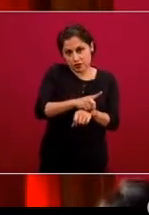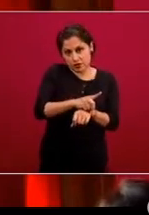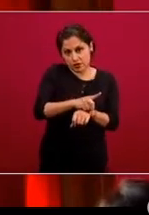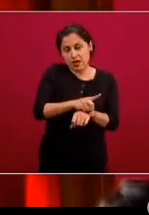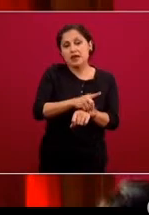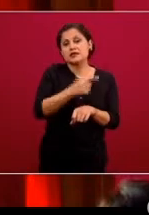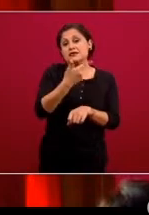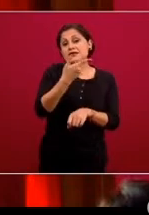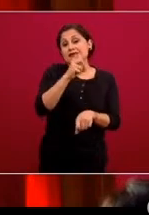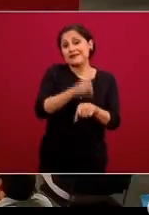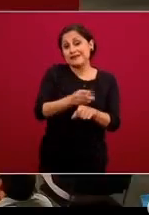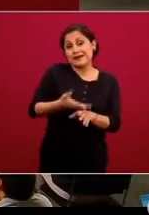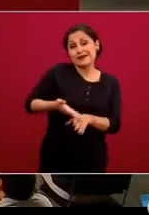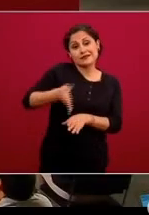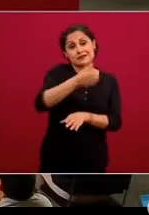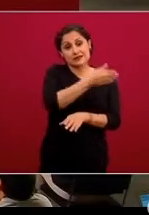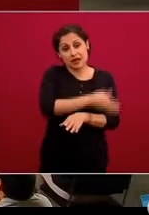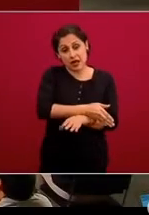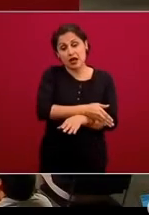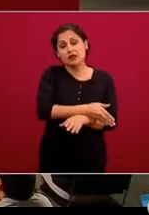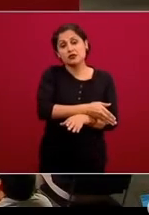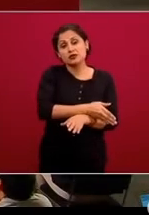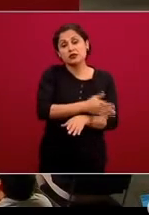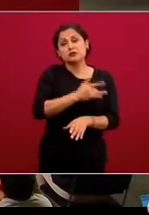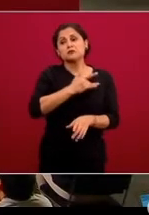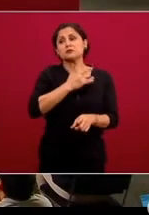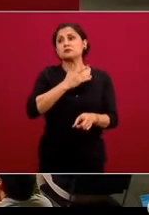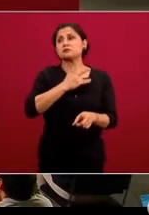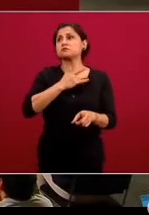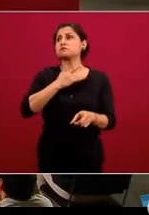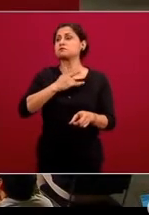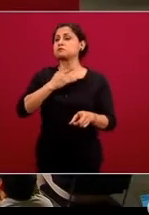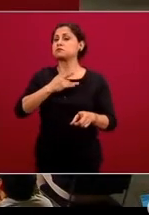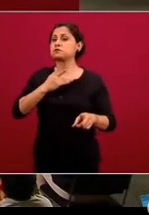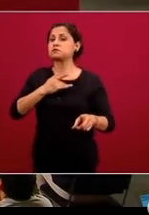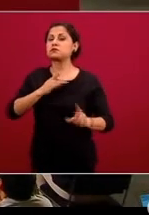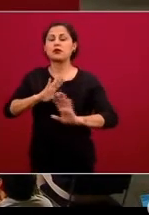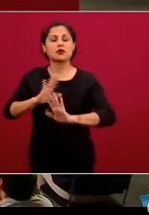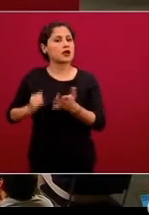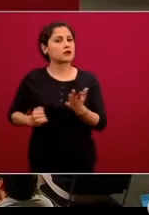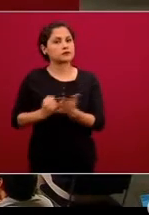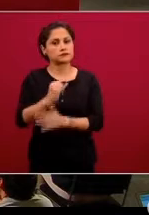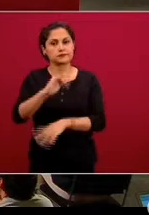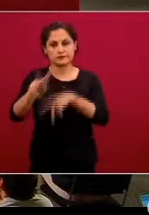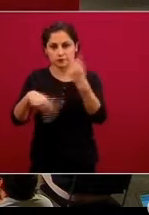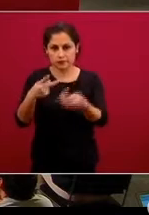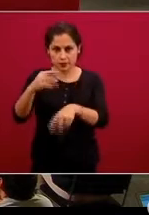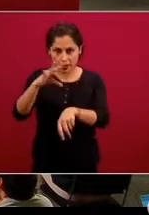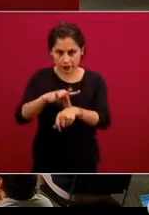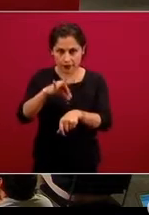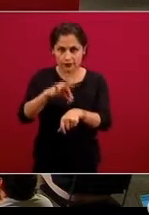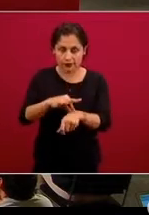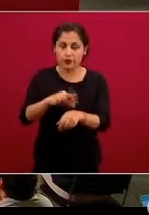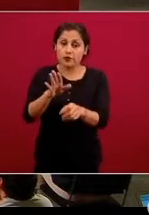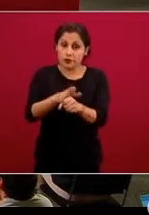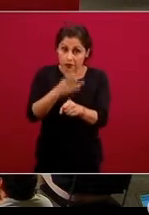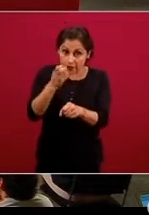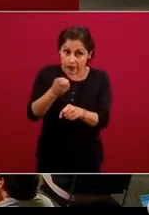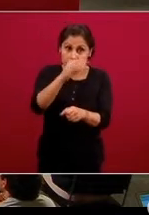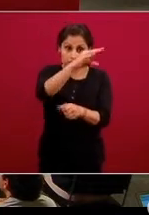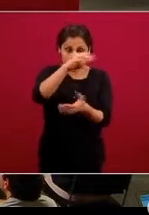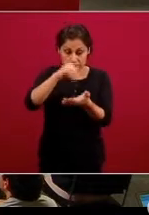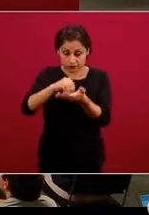ago. But we can see how the suspect cases, even without having sought medical